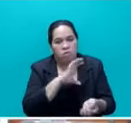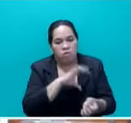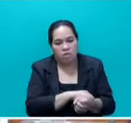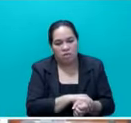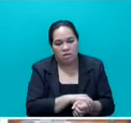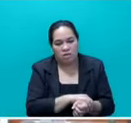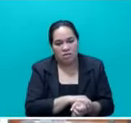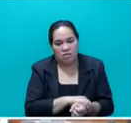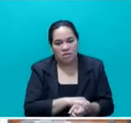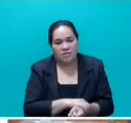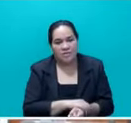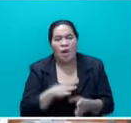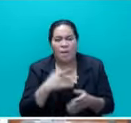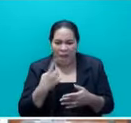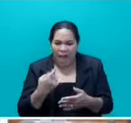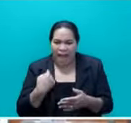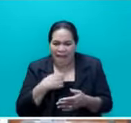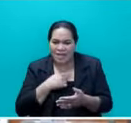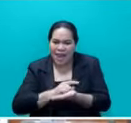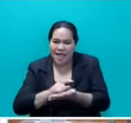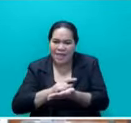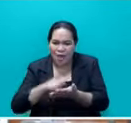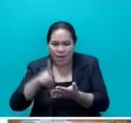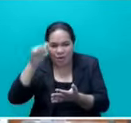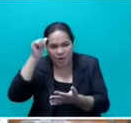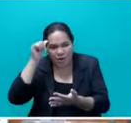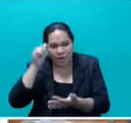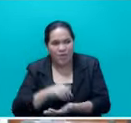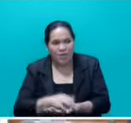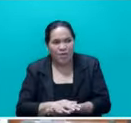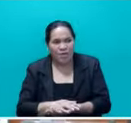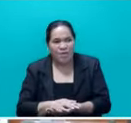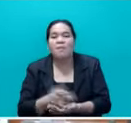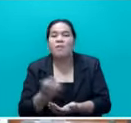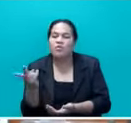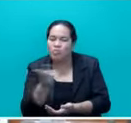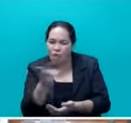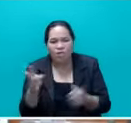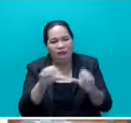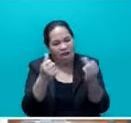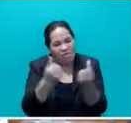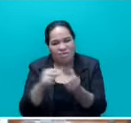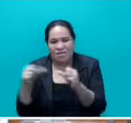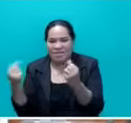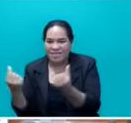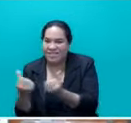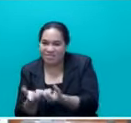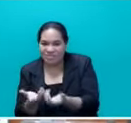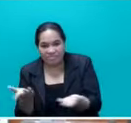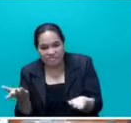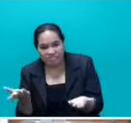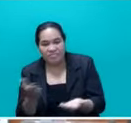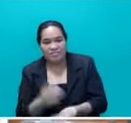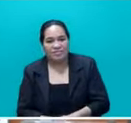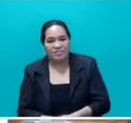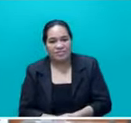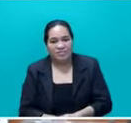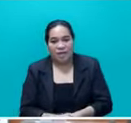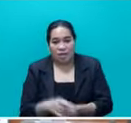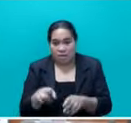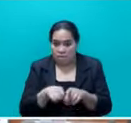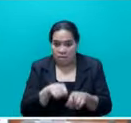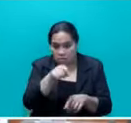on in life, we know that this person's been convicted because of two consenting teenagers having sex. Not because they